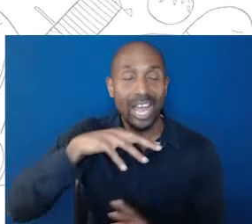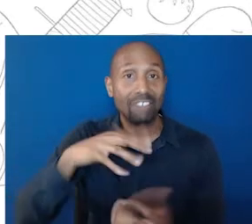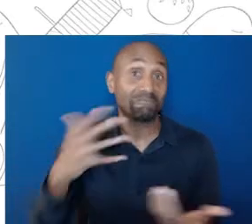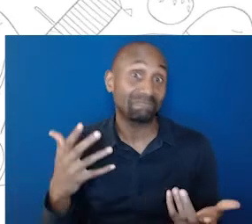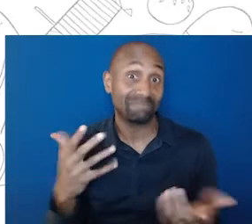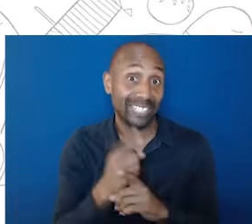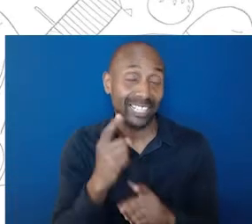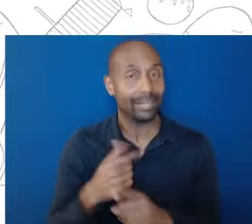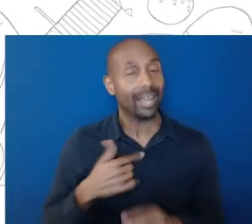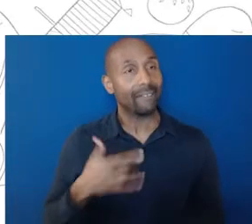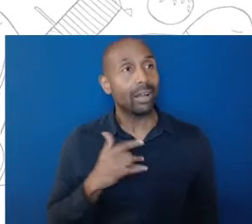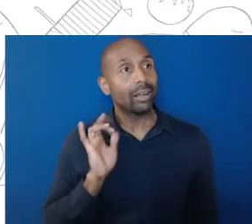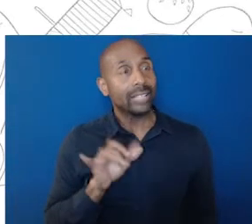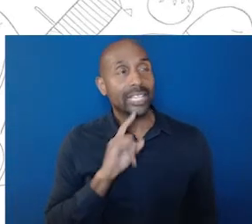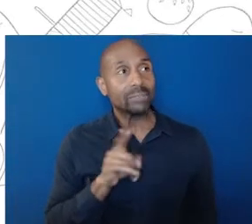really